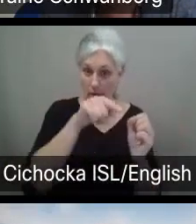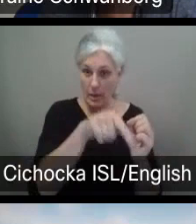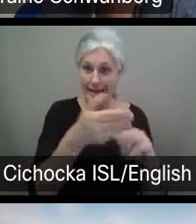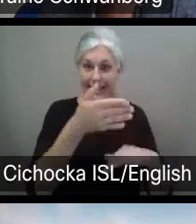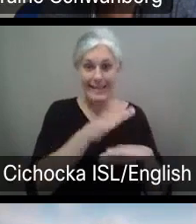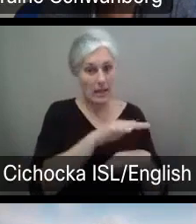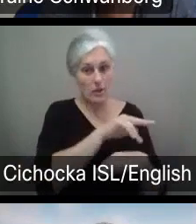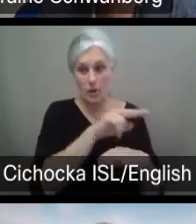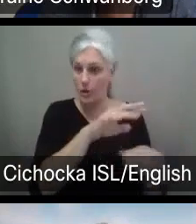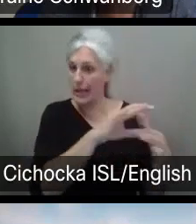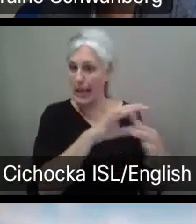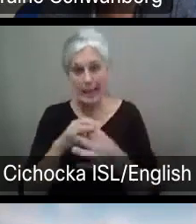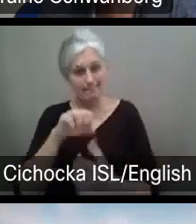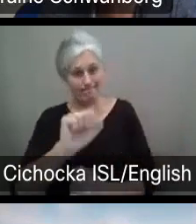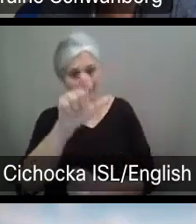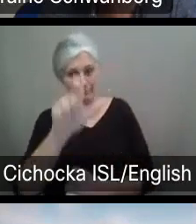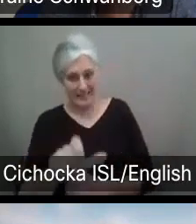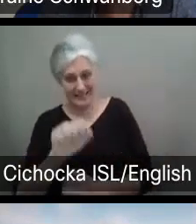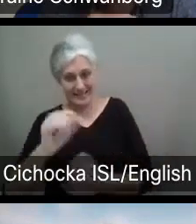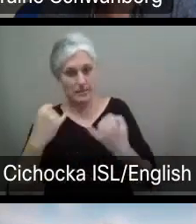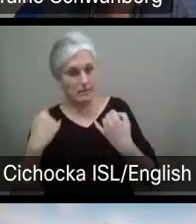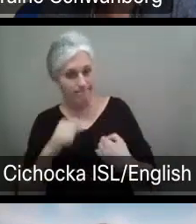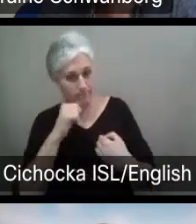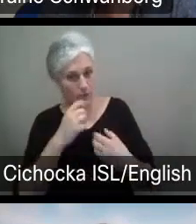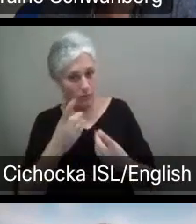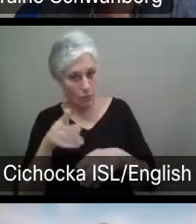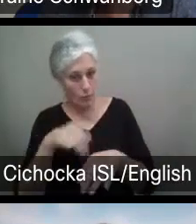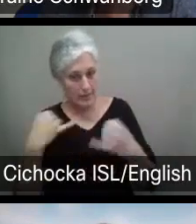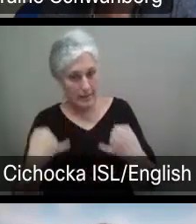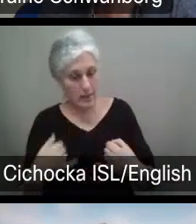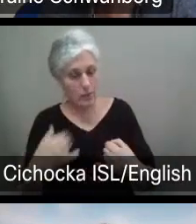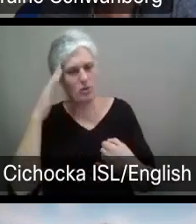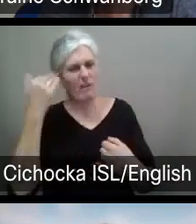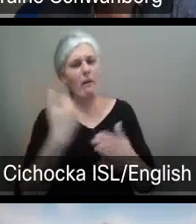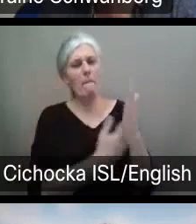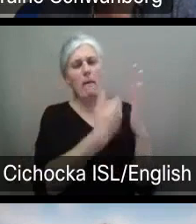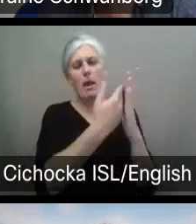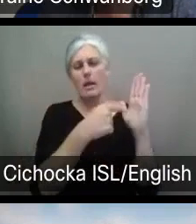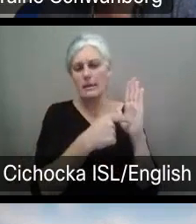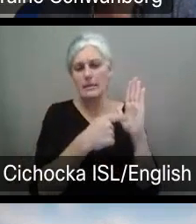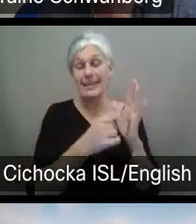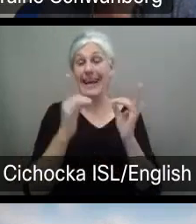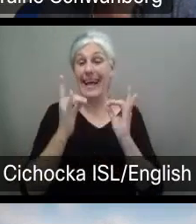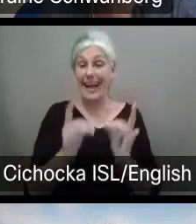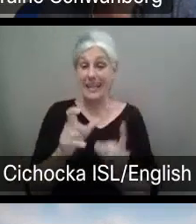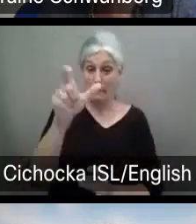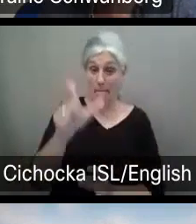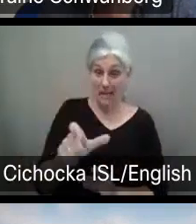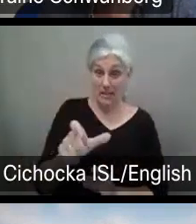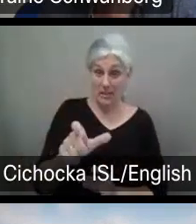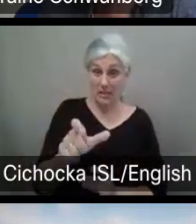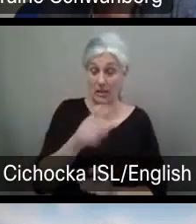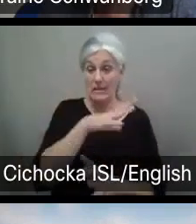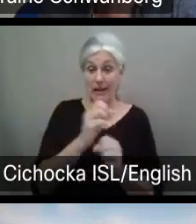not attributable to the patient's underlying illness. Now we know from the legislation that otherwise healthy patient is not defined in the